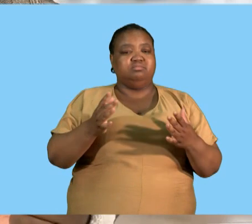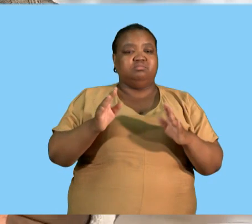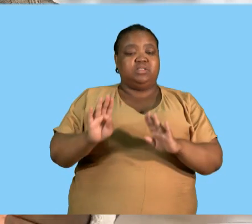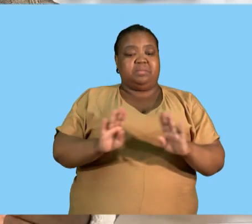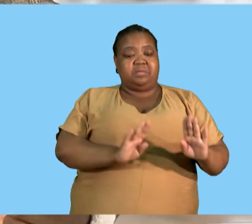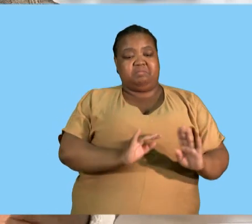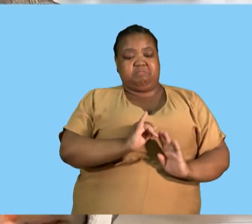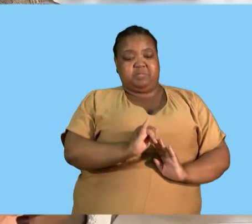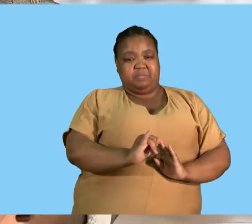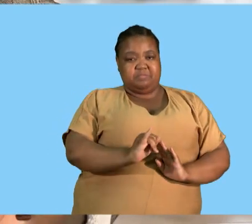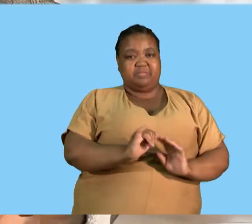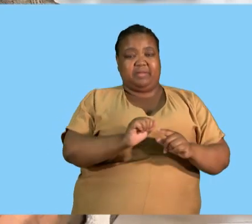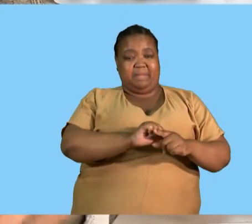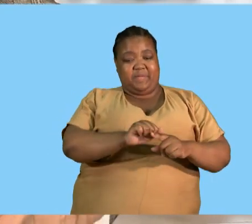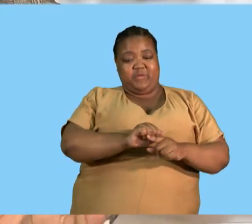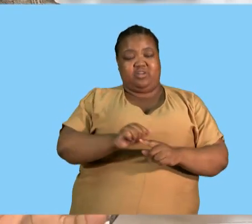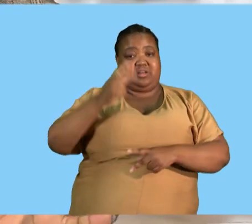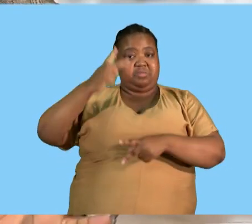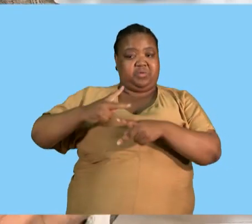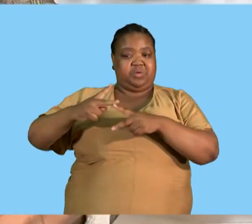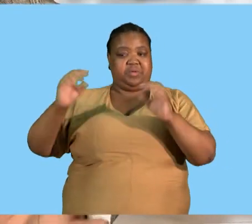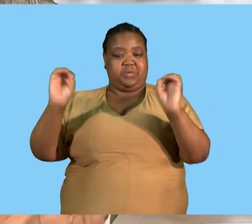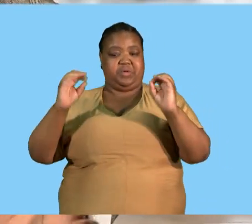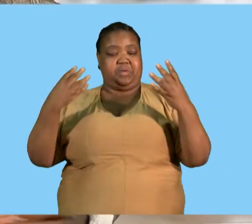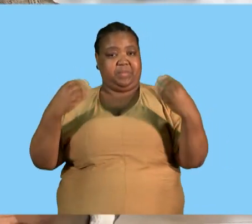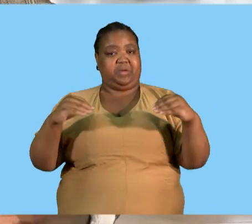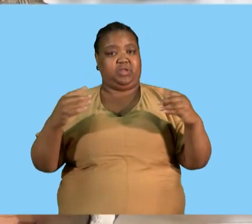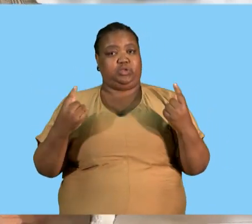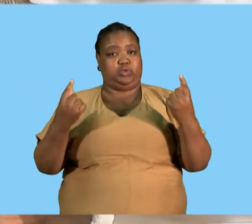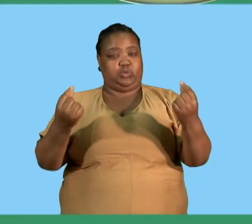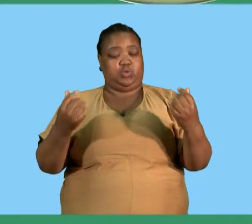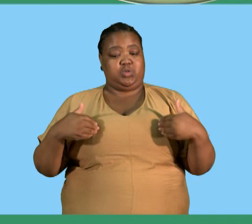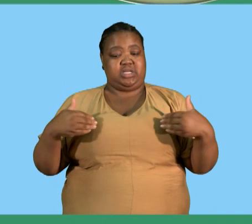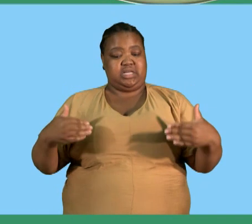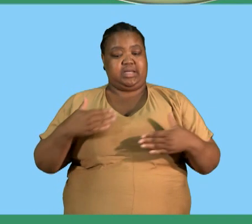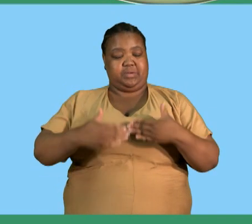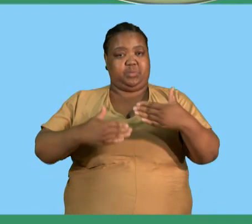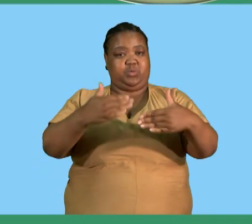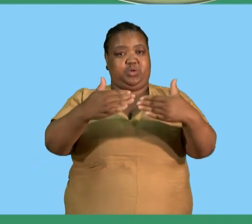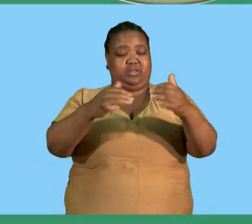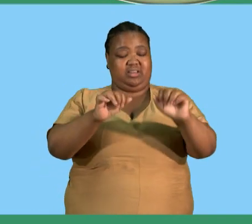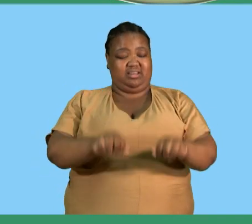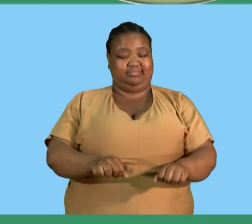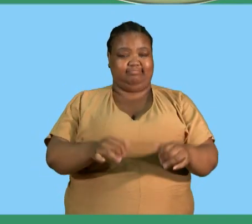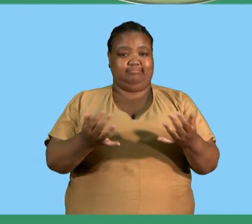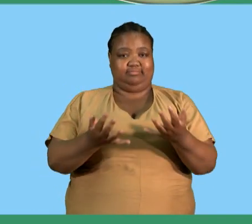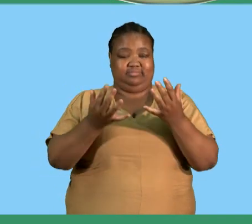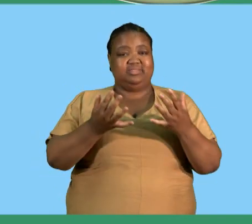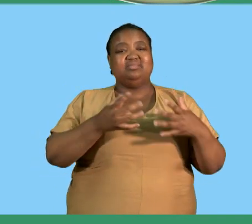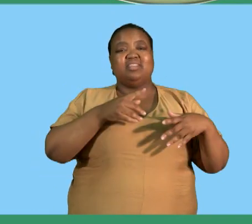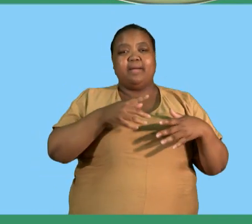business practices. So we're going to start with our journey. Our journey starts from unethical business practice right up